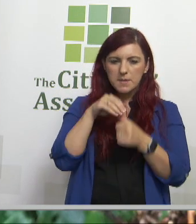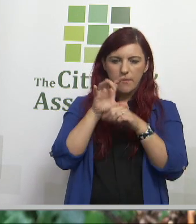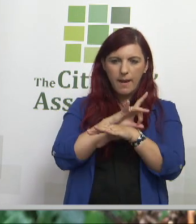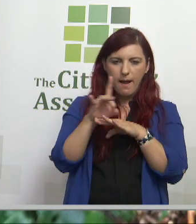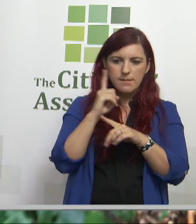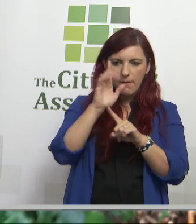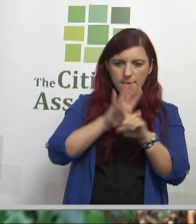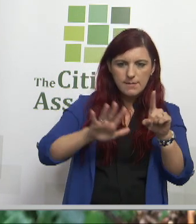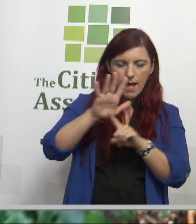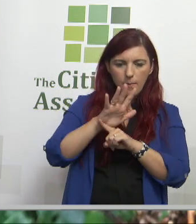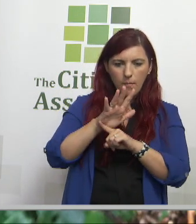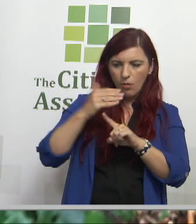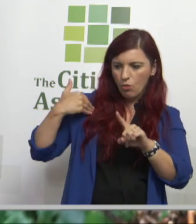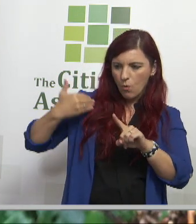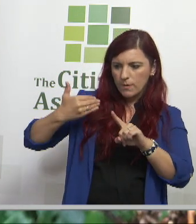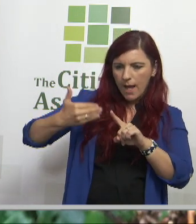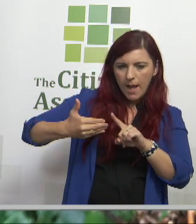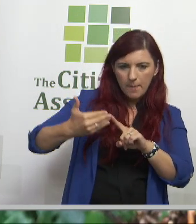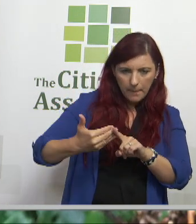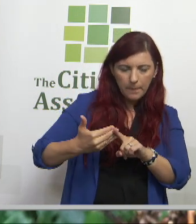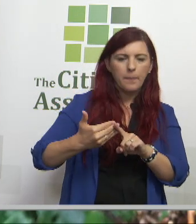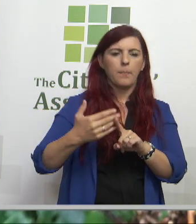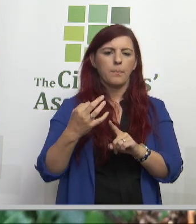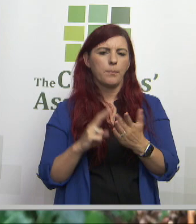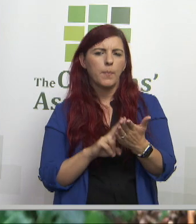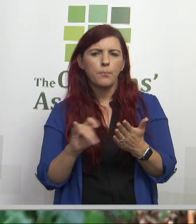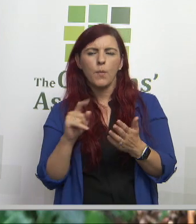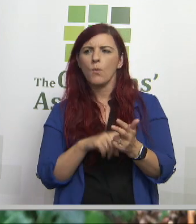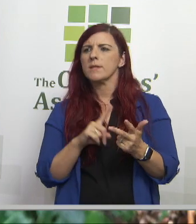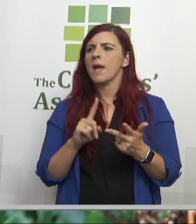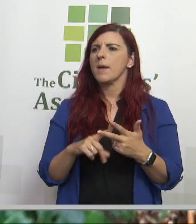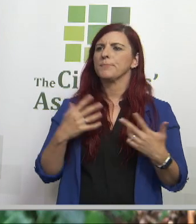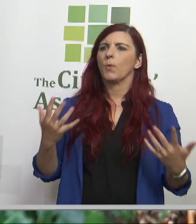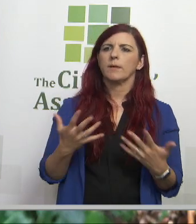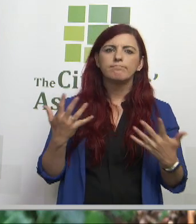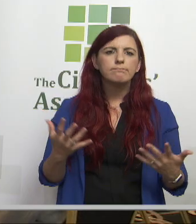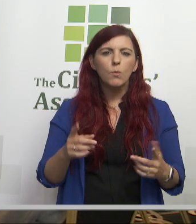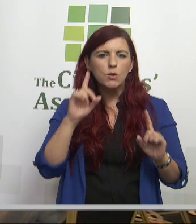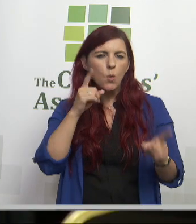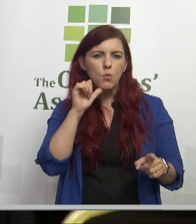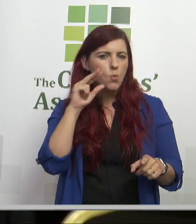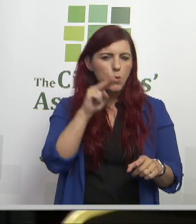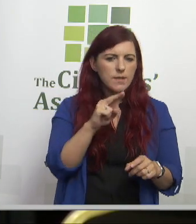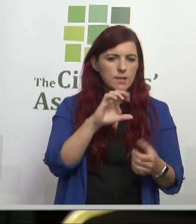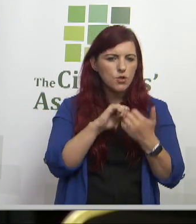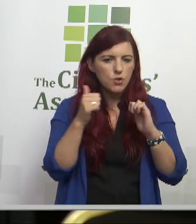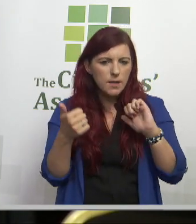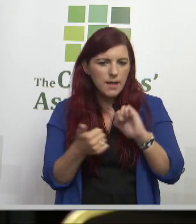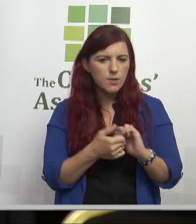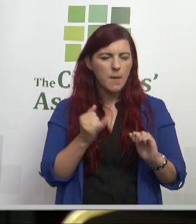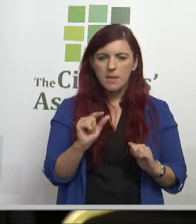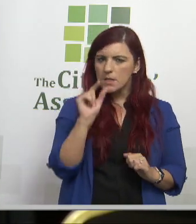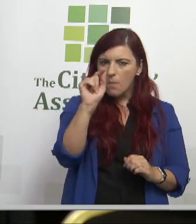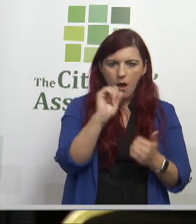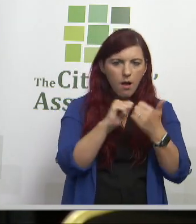over time. We become visually used to it. We become, we don't notice the changes. There may be subtle